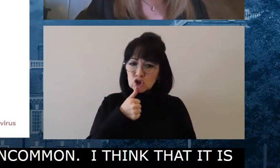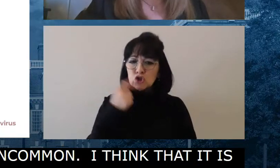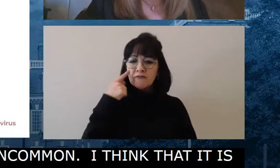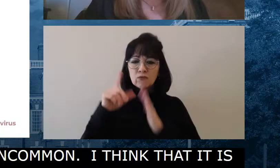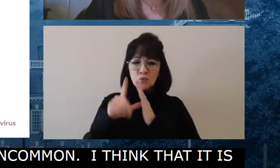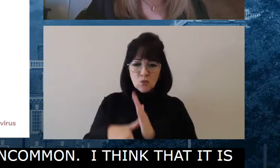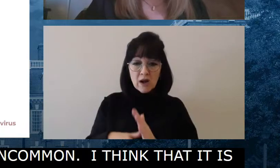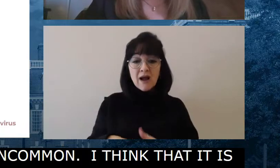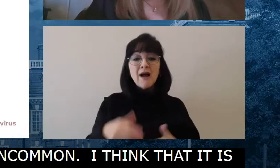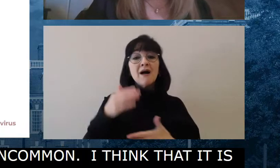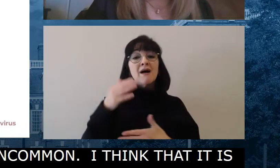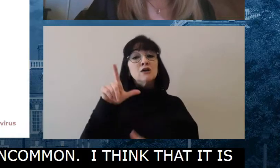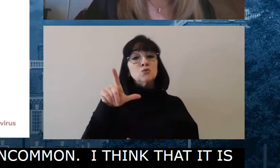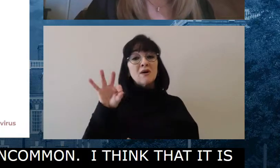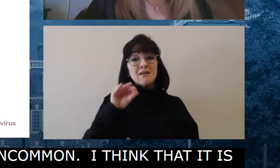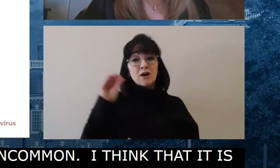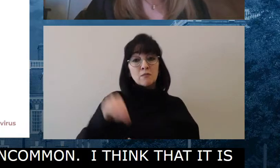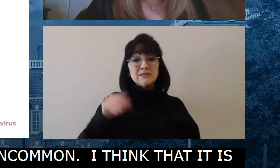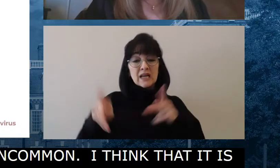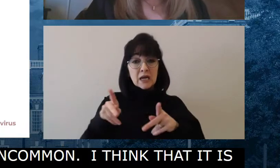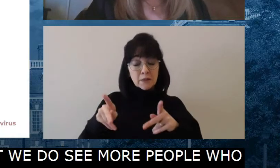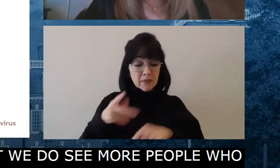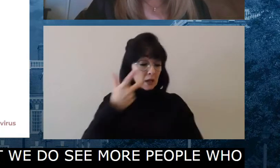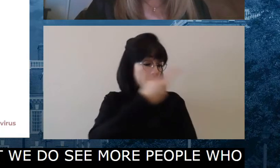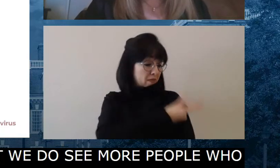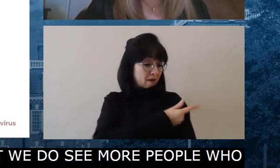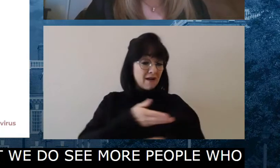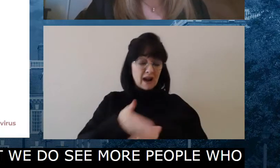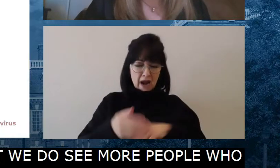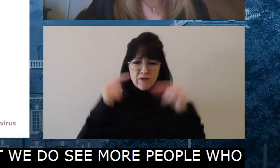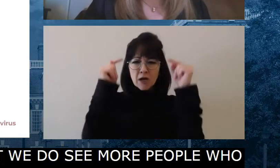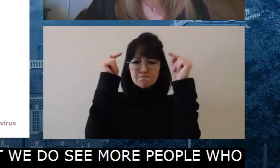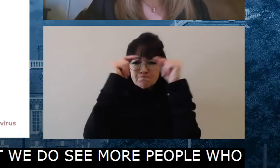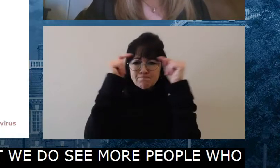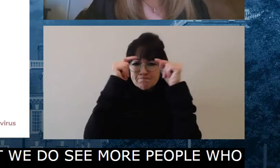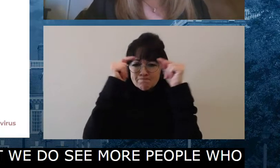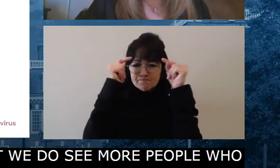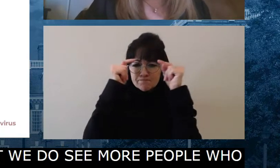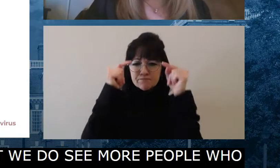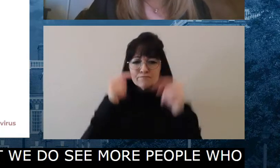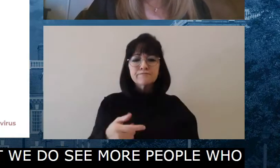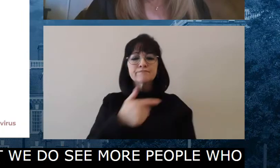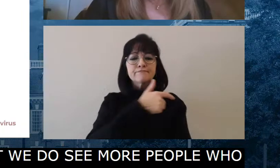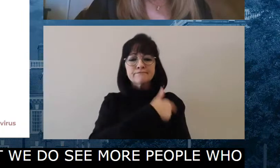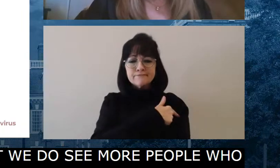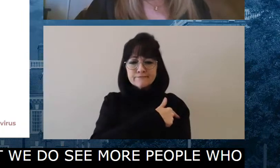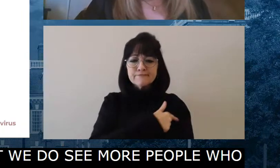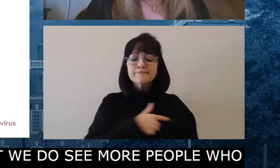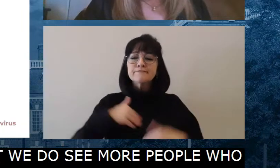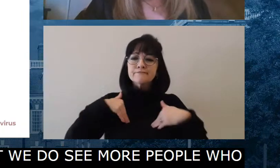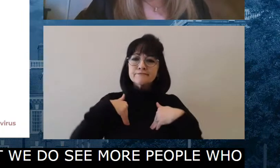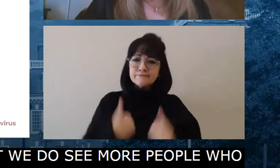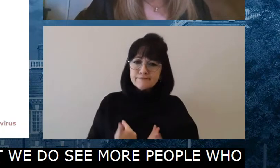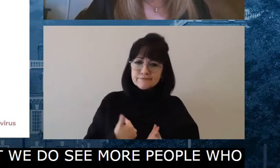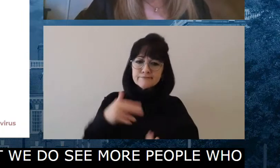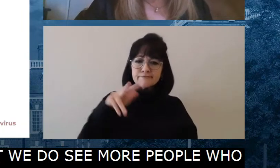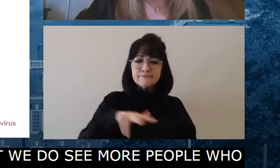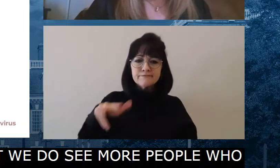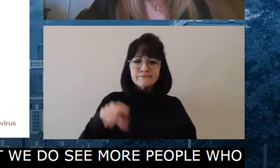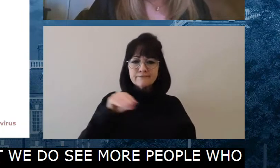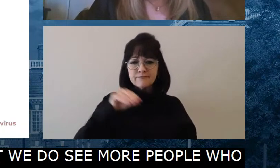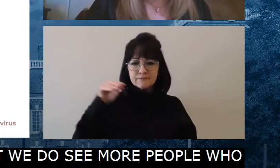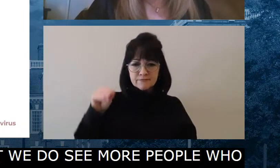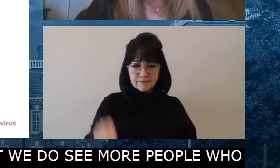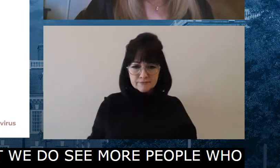these side effects from the second dose compared to the first dose. In fact, although fever and chills weren't